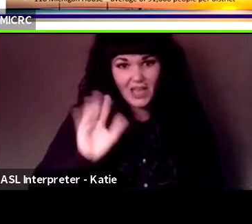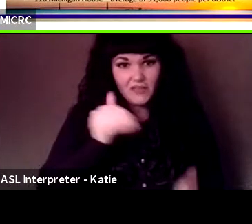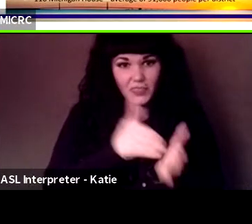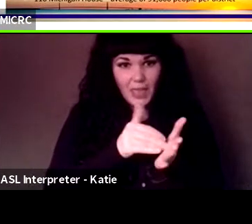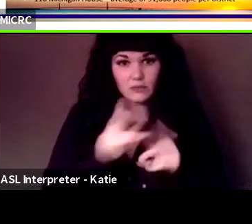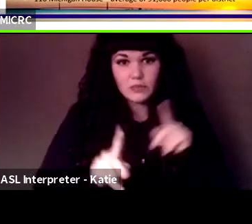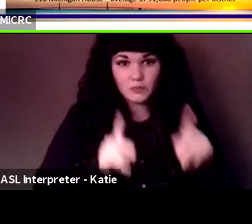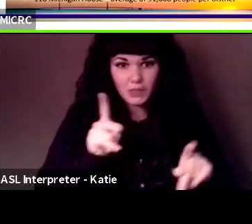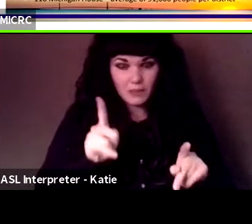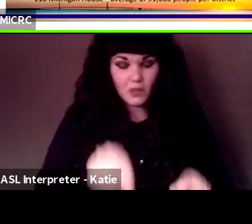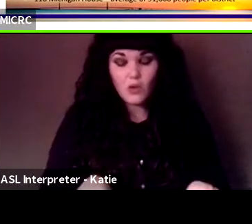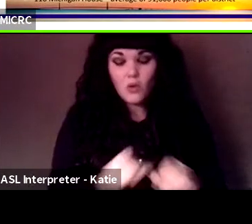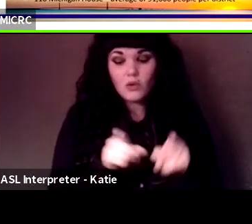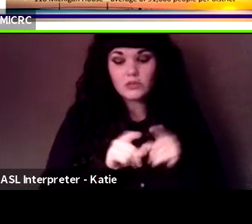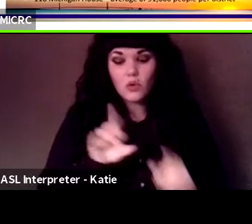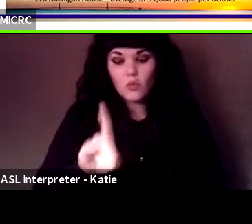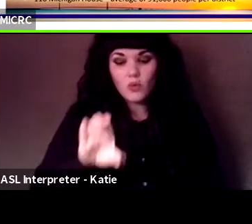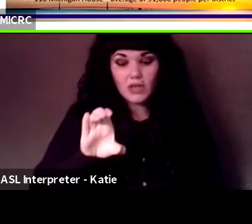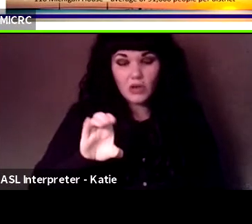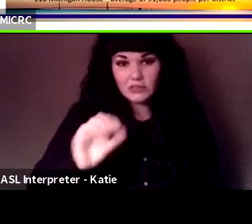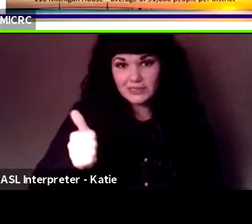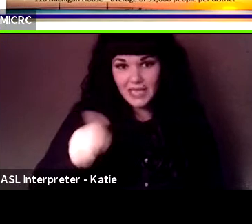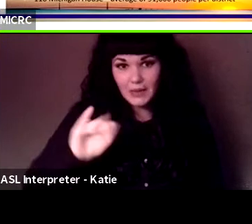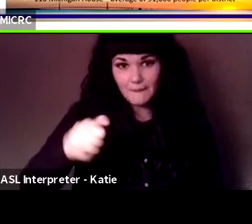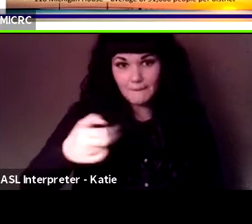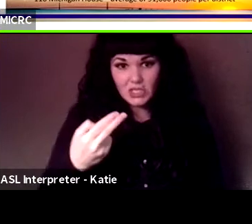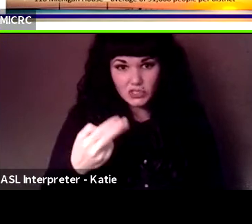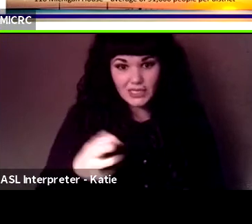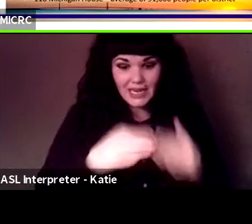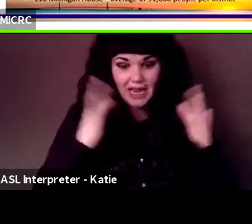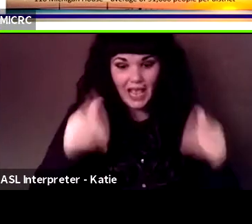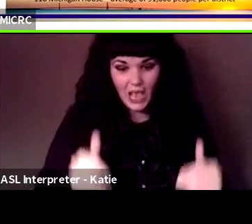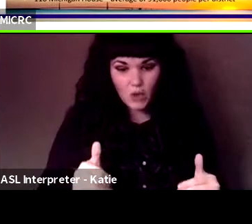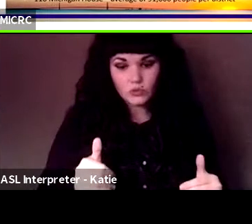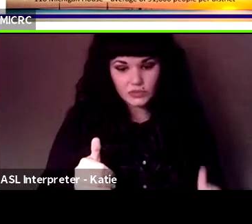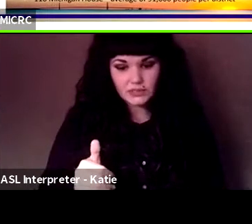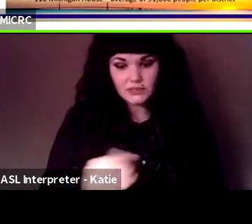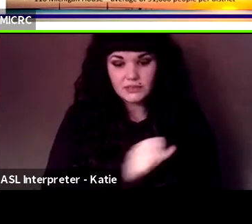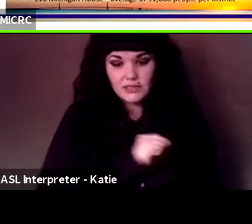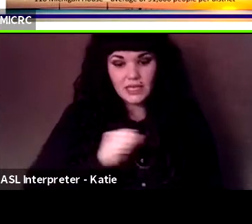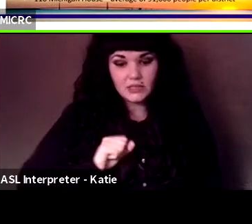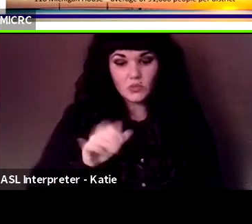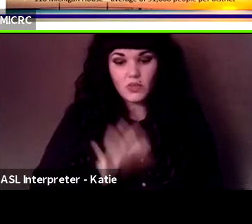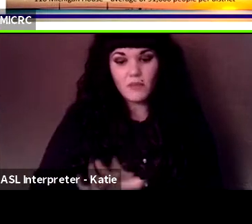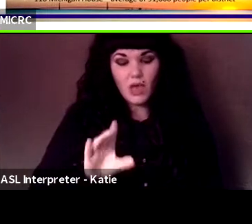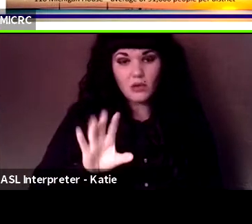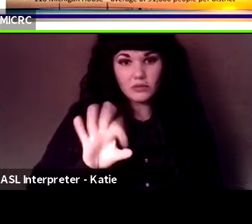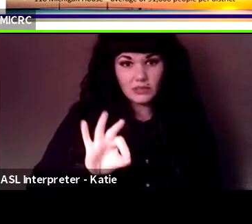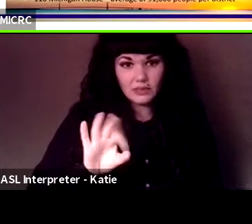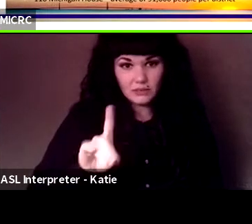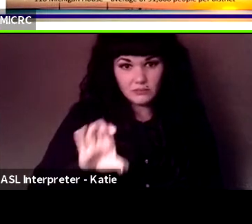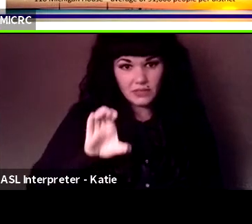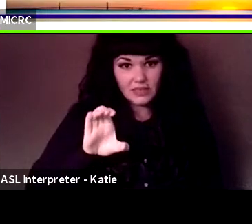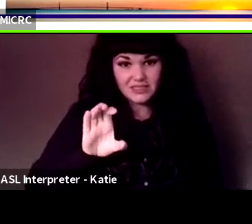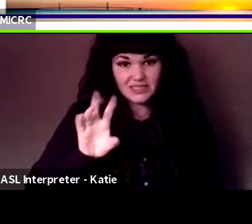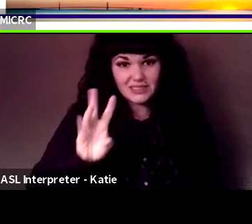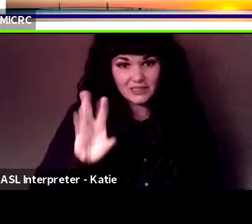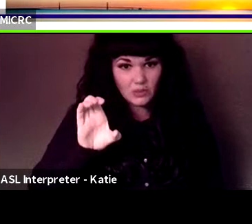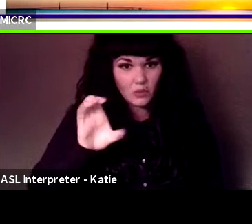and 110 Michigan House Senates with about 91,600 people in each of the House districts.